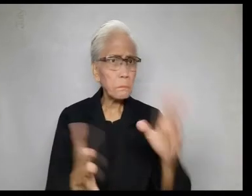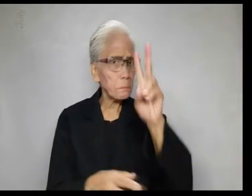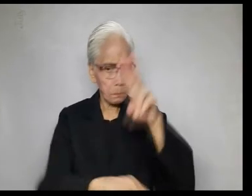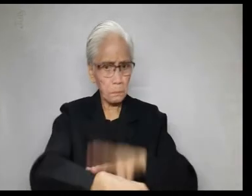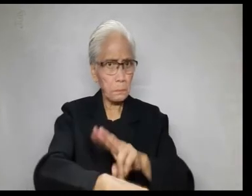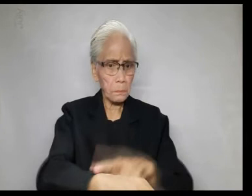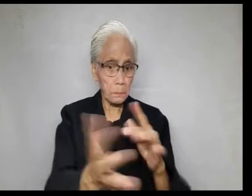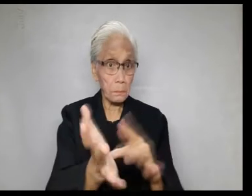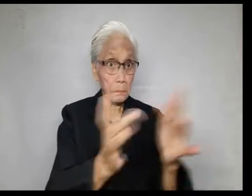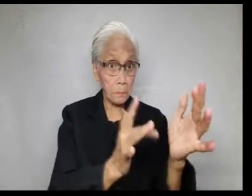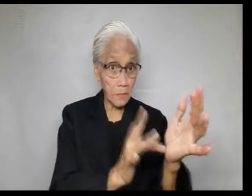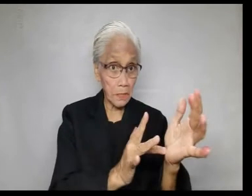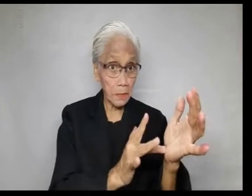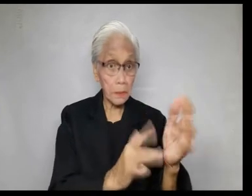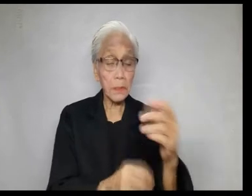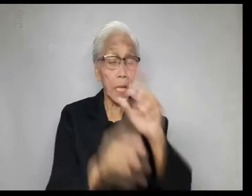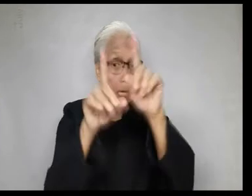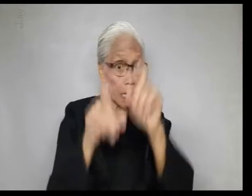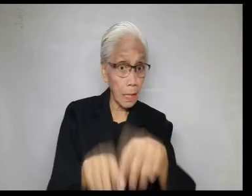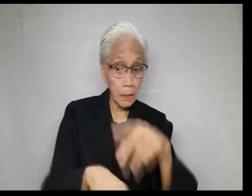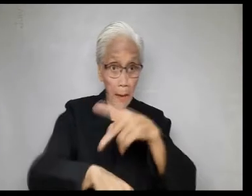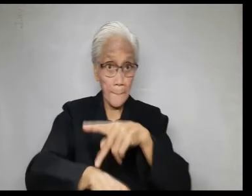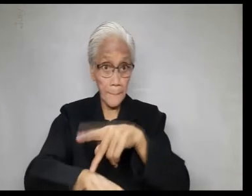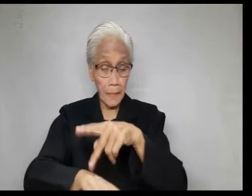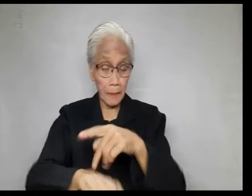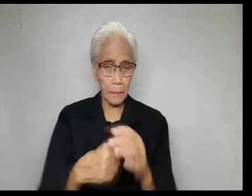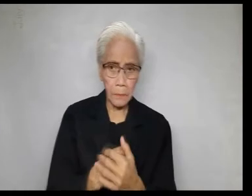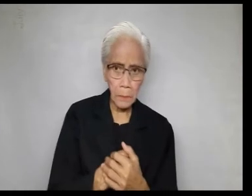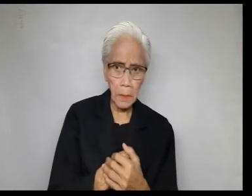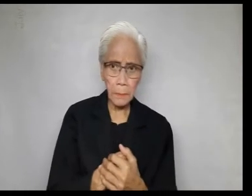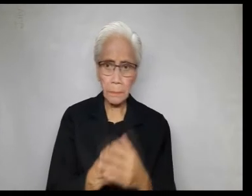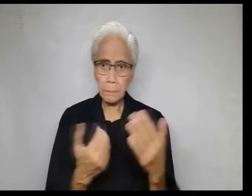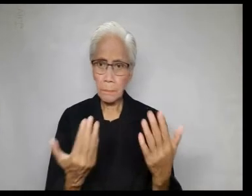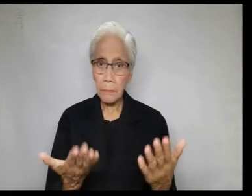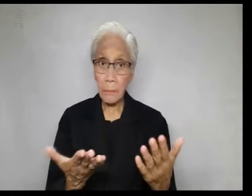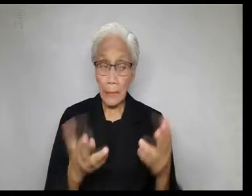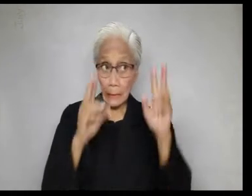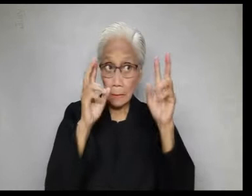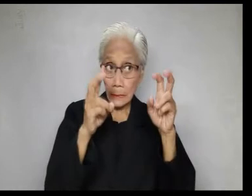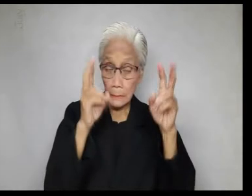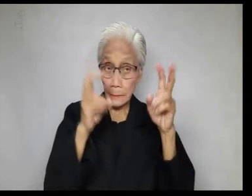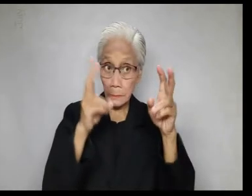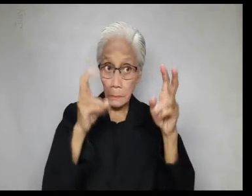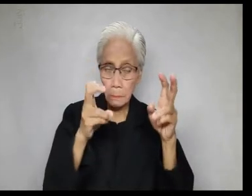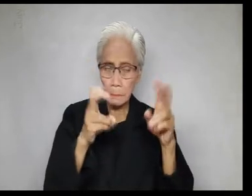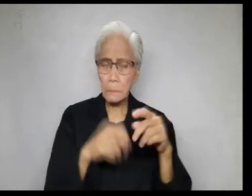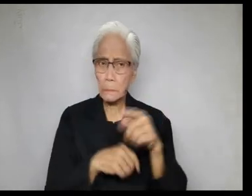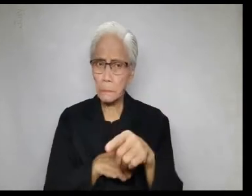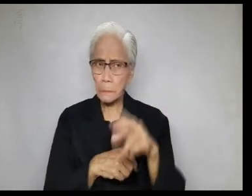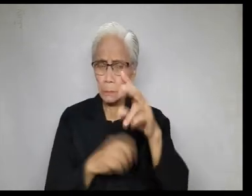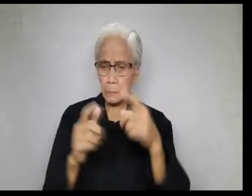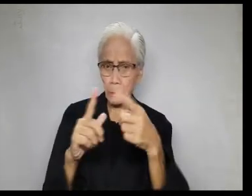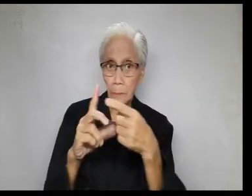twice Jesus asked Peter, "Simon Yona, agapas me plaion tuton lege?" Notice the verb used